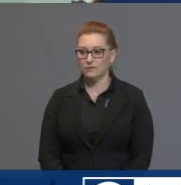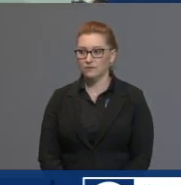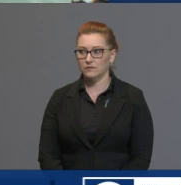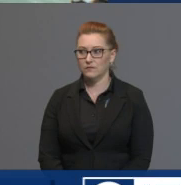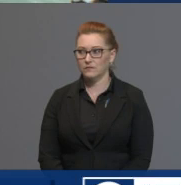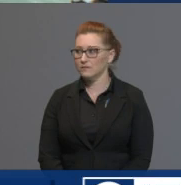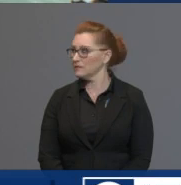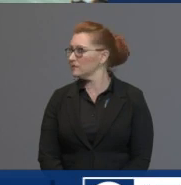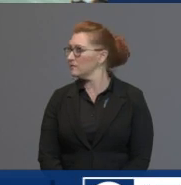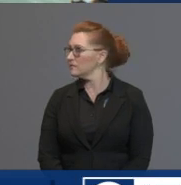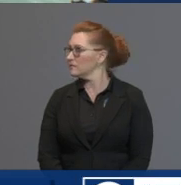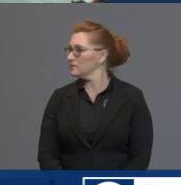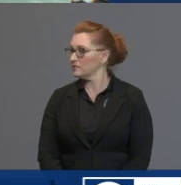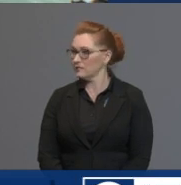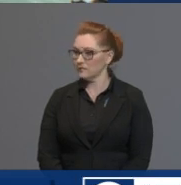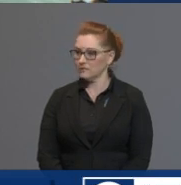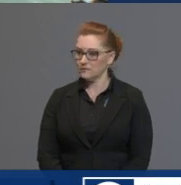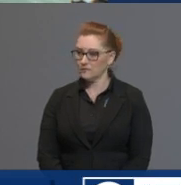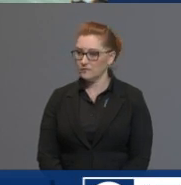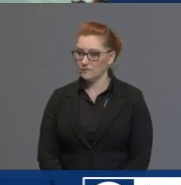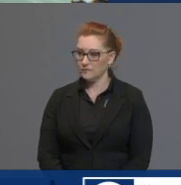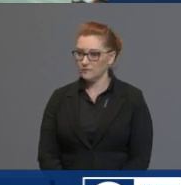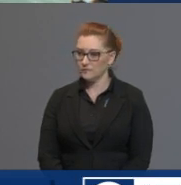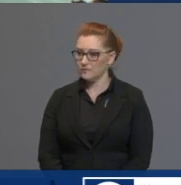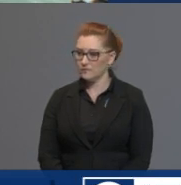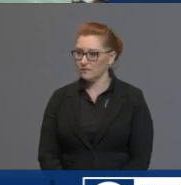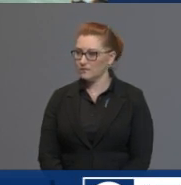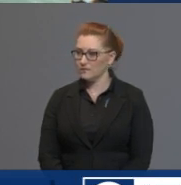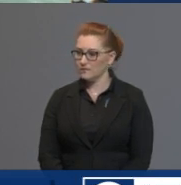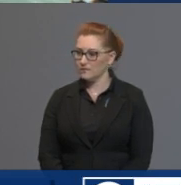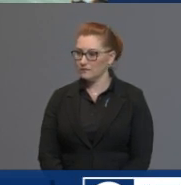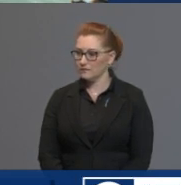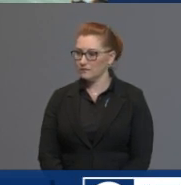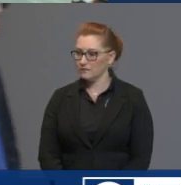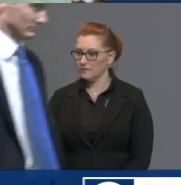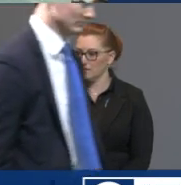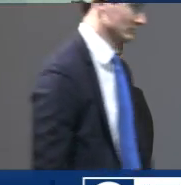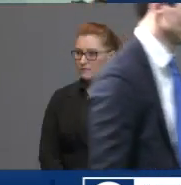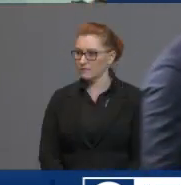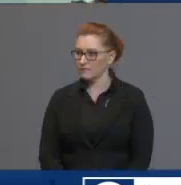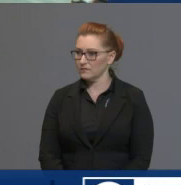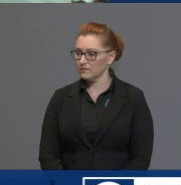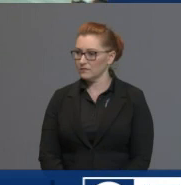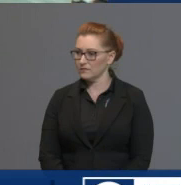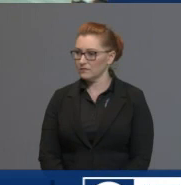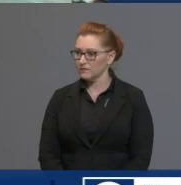Yeah, we got it. I really want to ask about